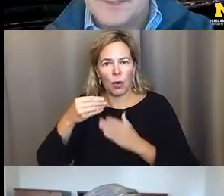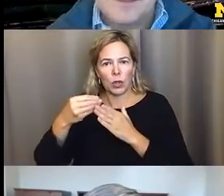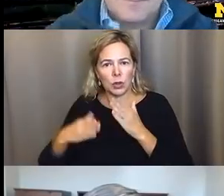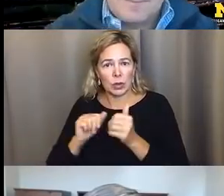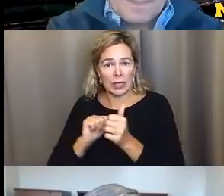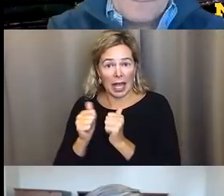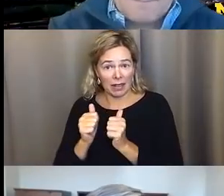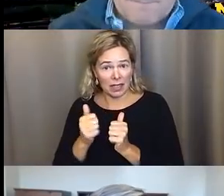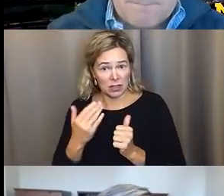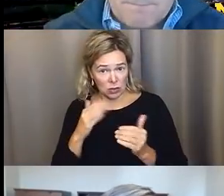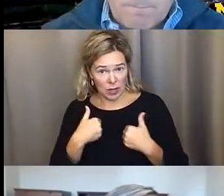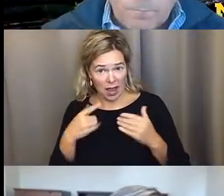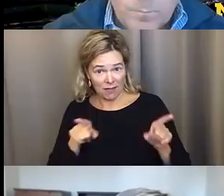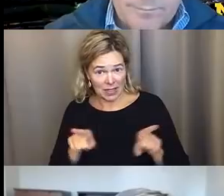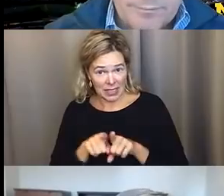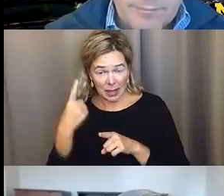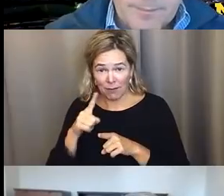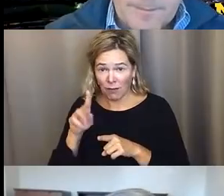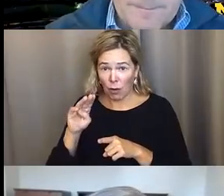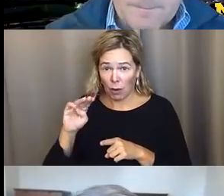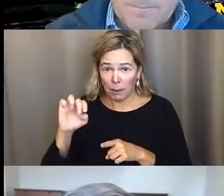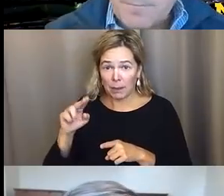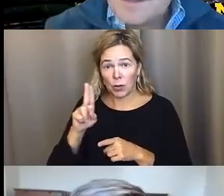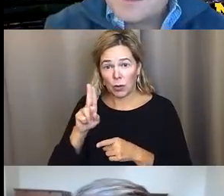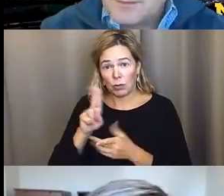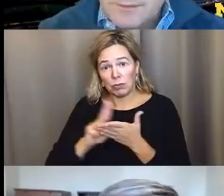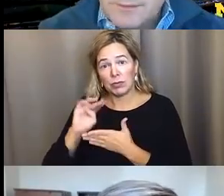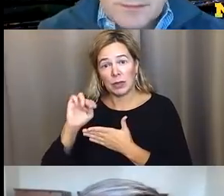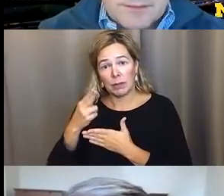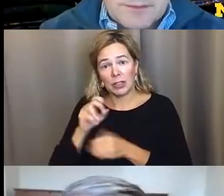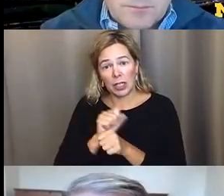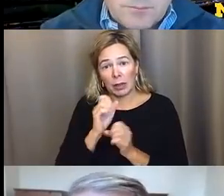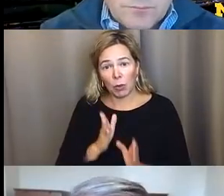employees? You know, there is not.